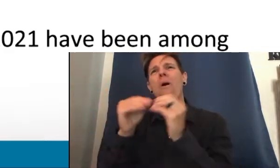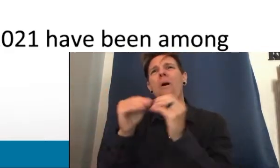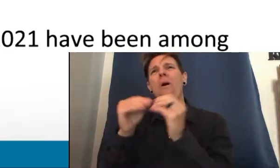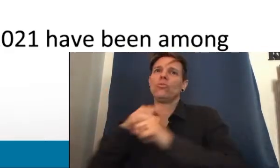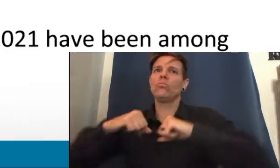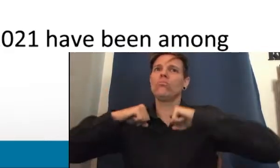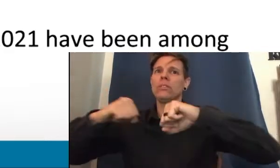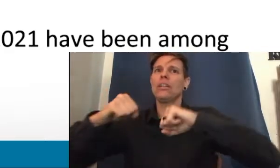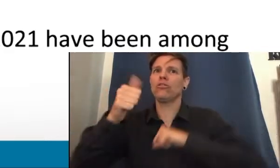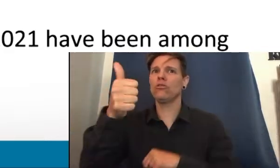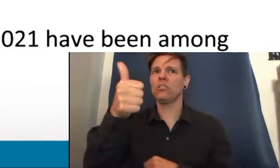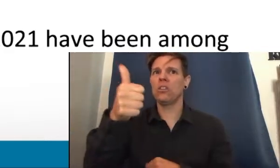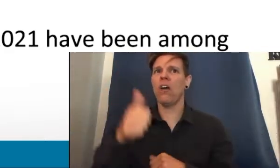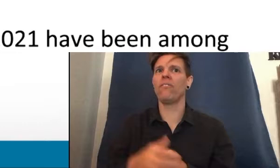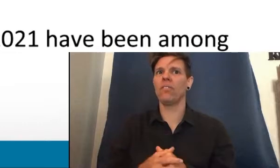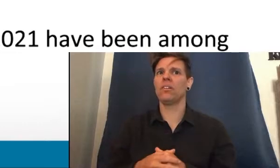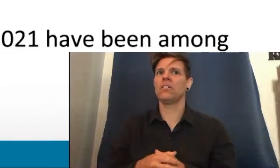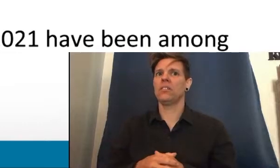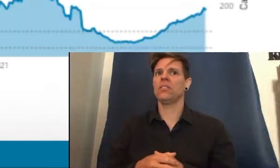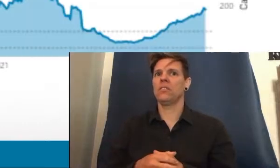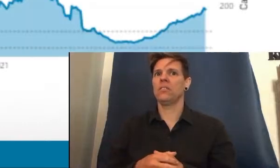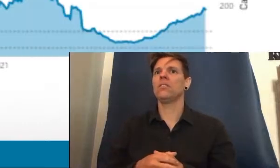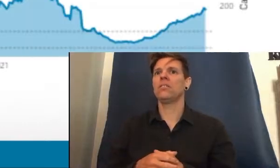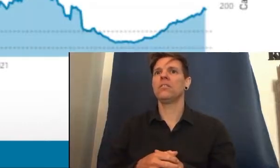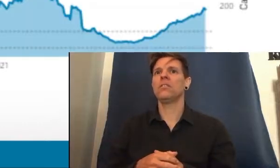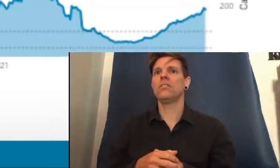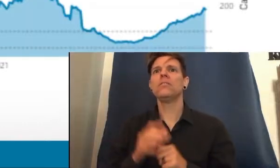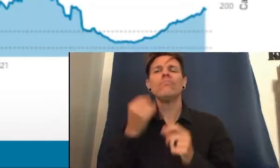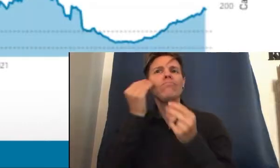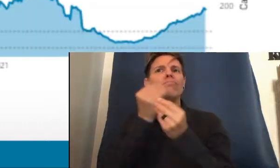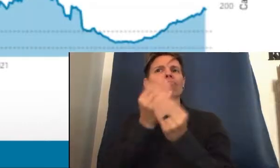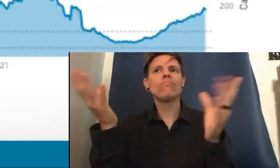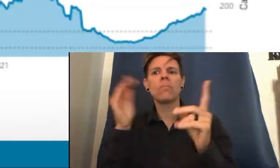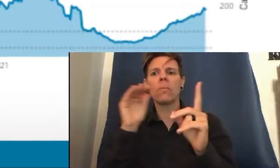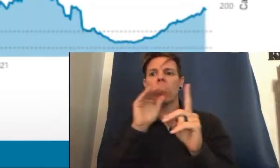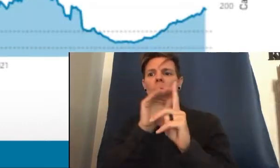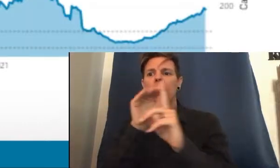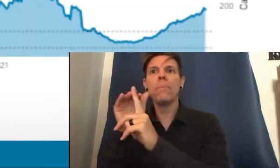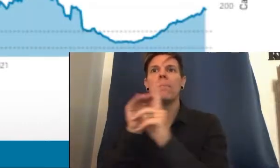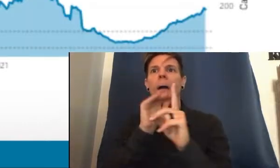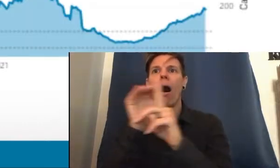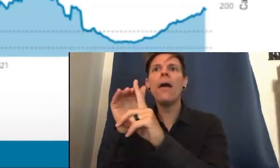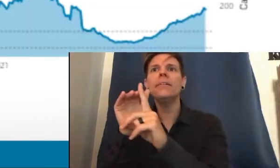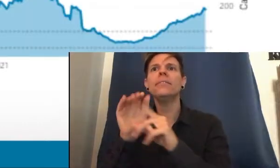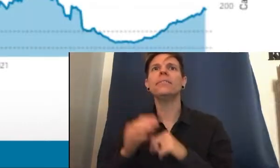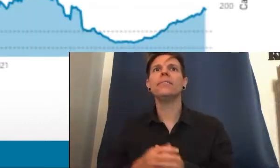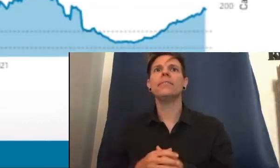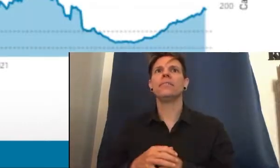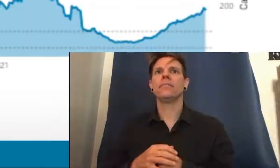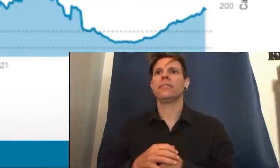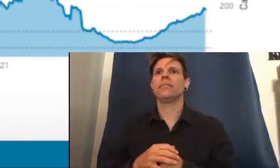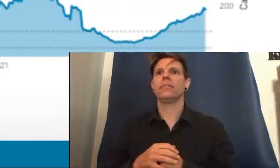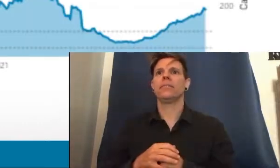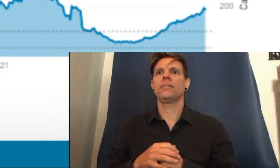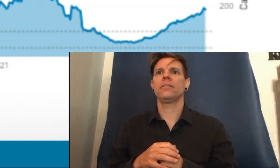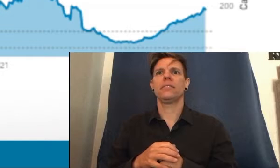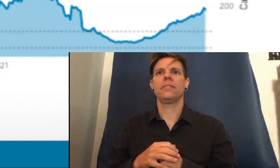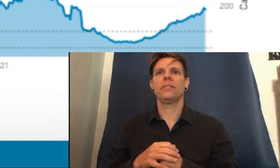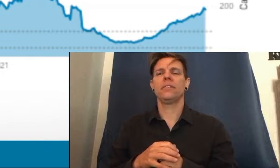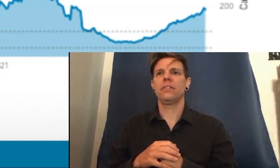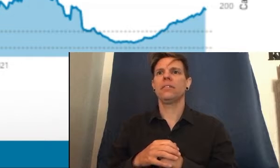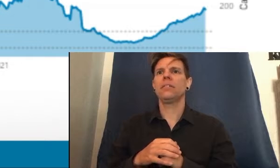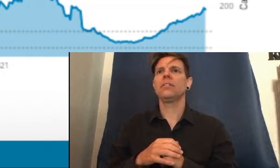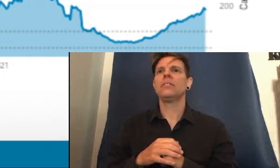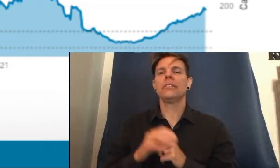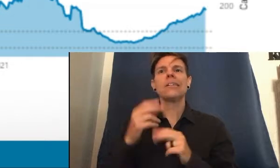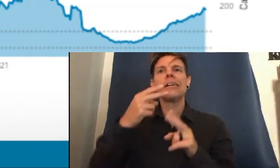slide where we can just remind everybody about where we are. And I don't deign to name these surges, but what I'm showing you here is a picture in El Paso County